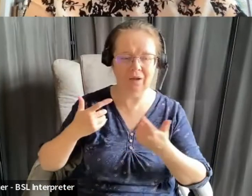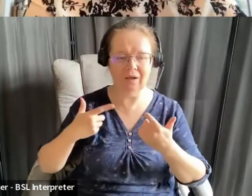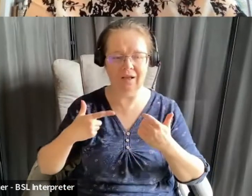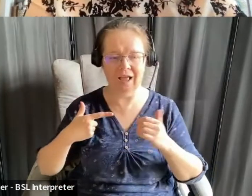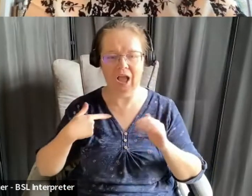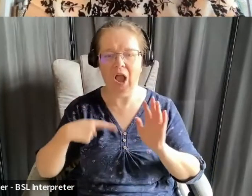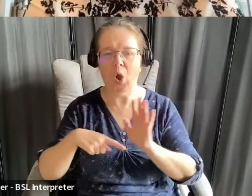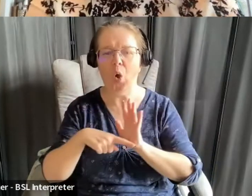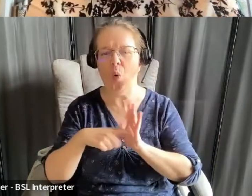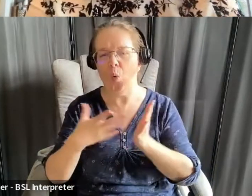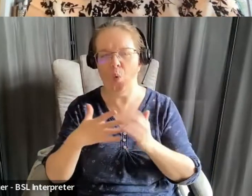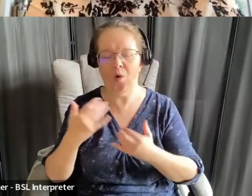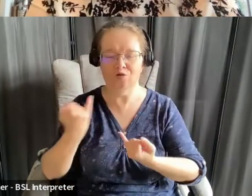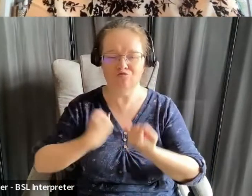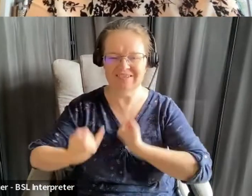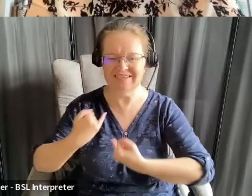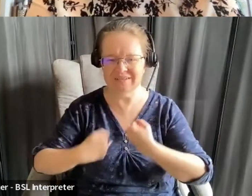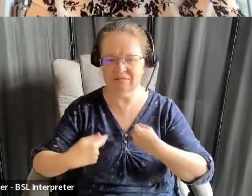stubborn bugger,